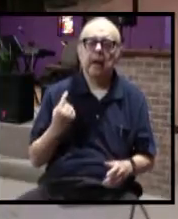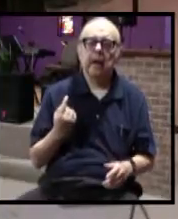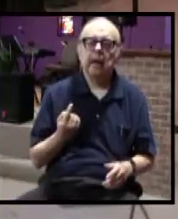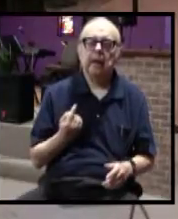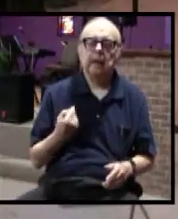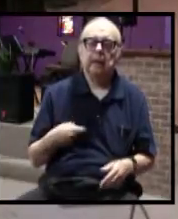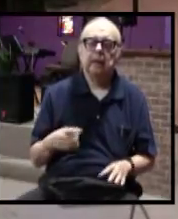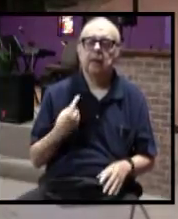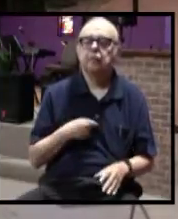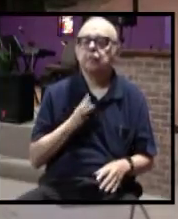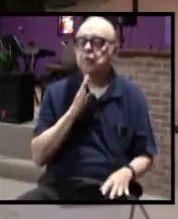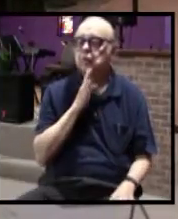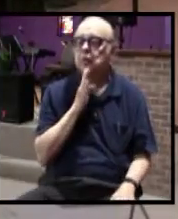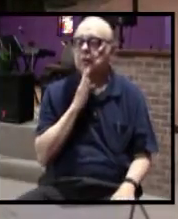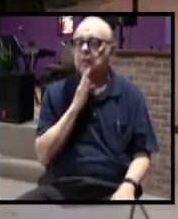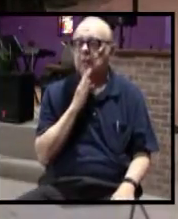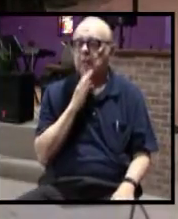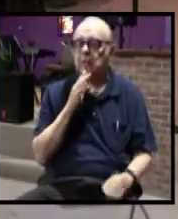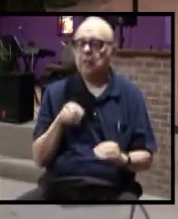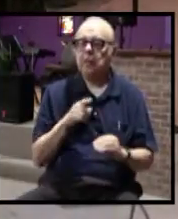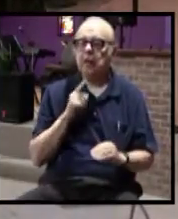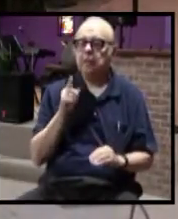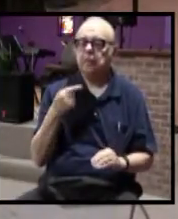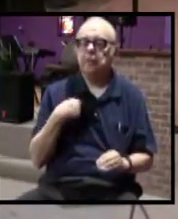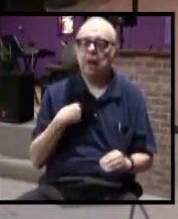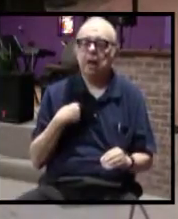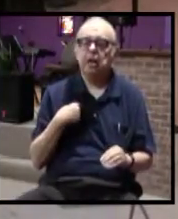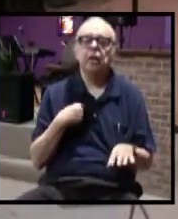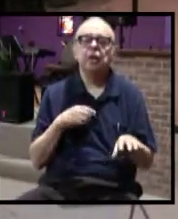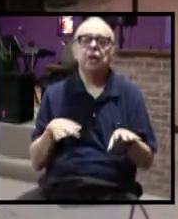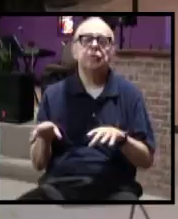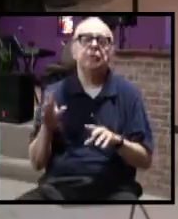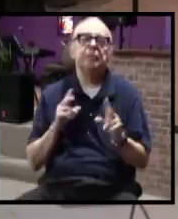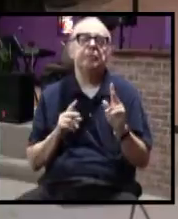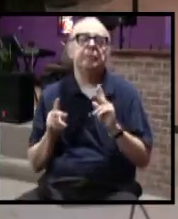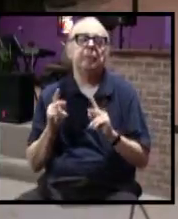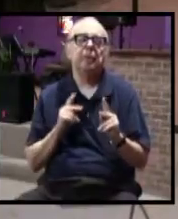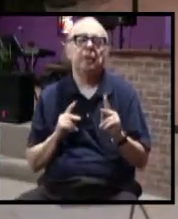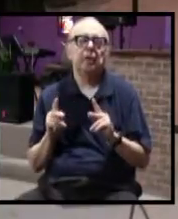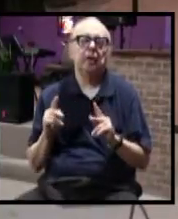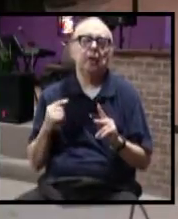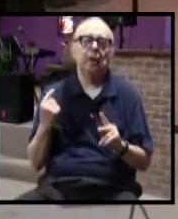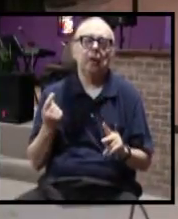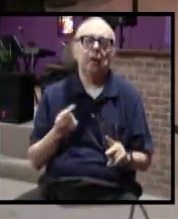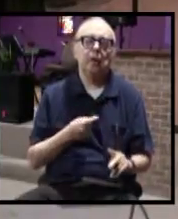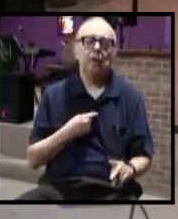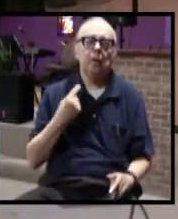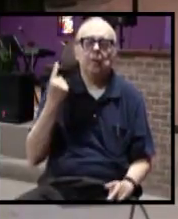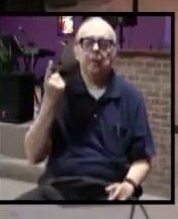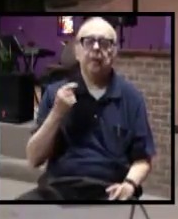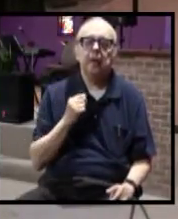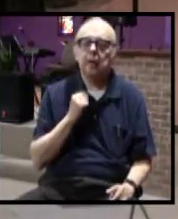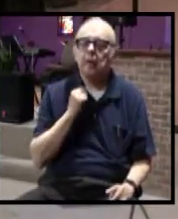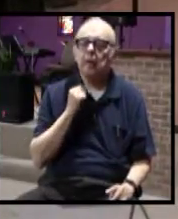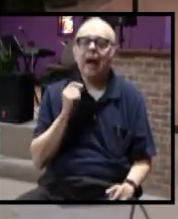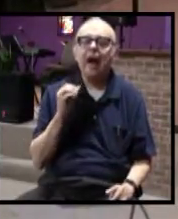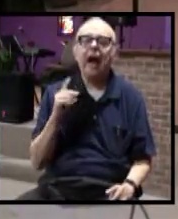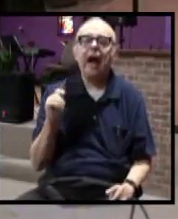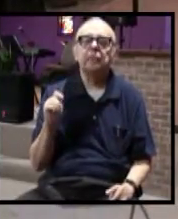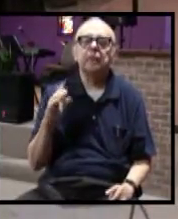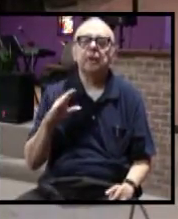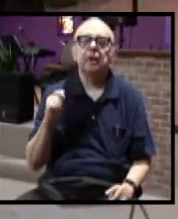And let's talk about how you and I treat people that we think are